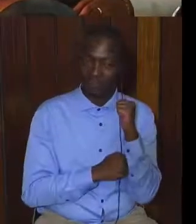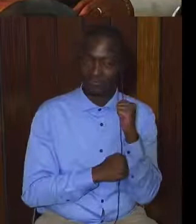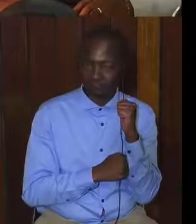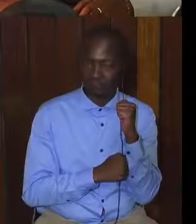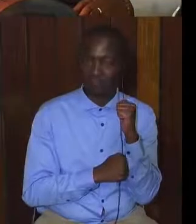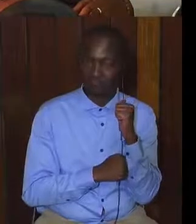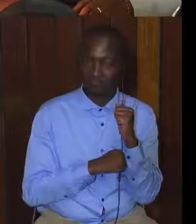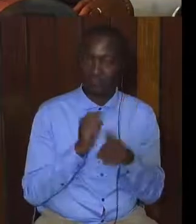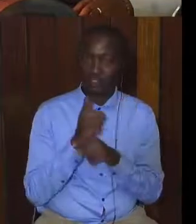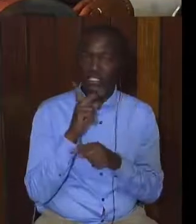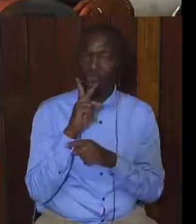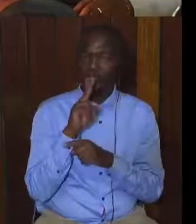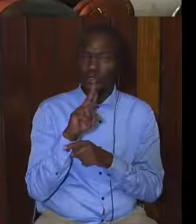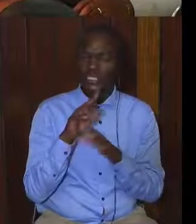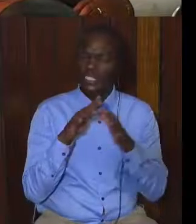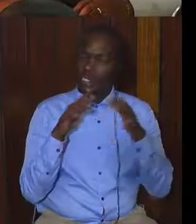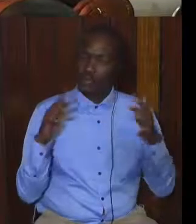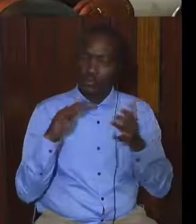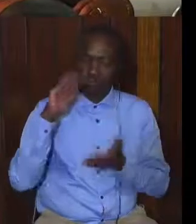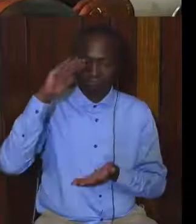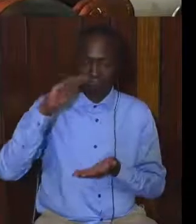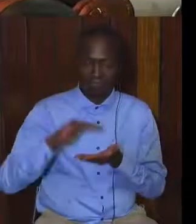a huge downward adjustment of